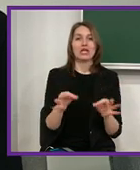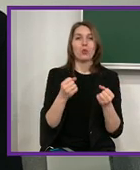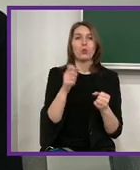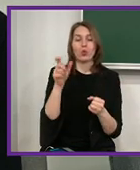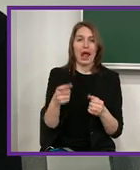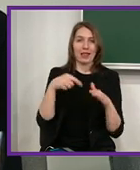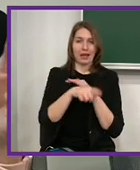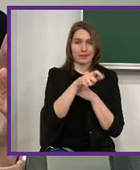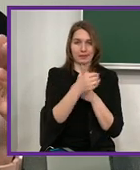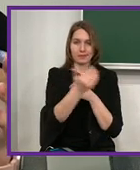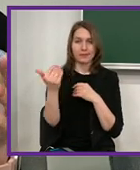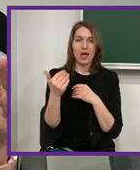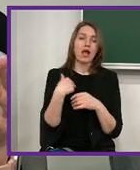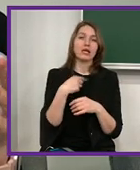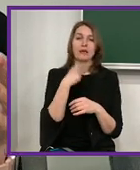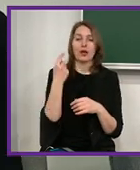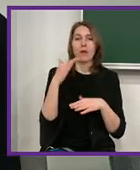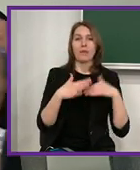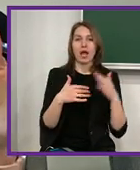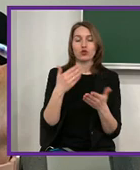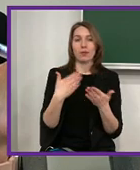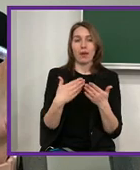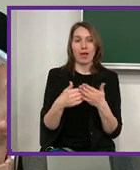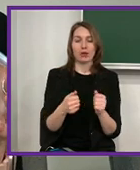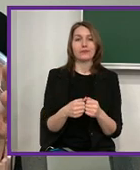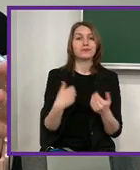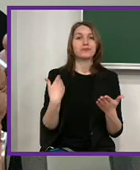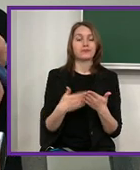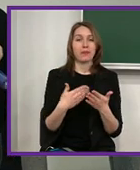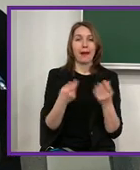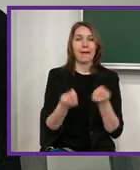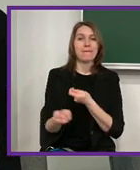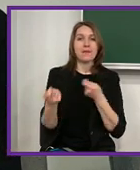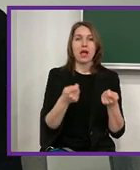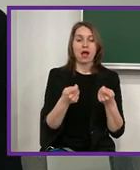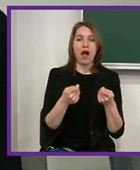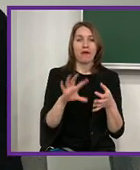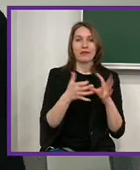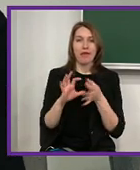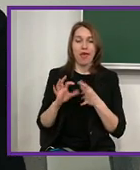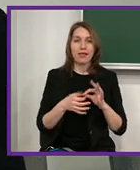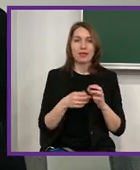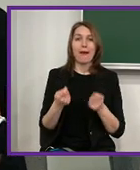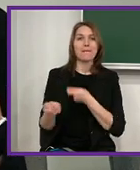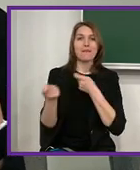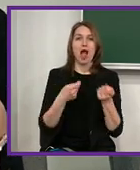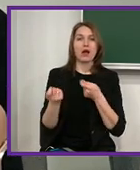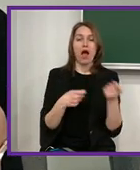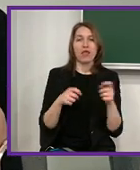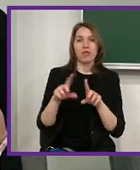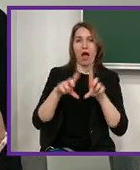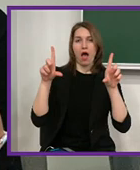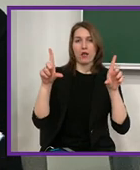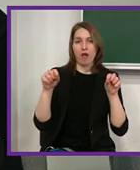instance, risk assessment of your supply chain and suppliers. initially, it's